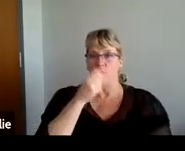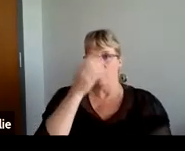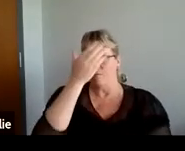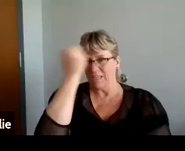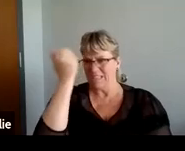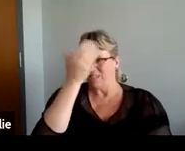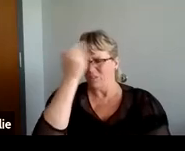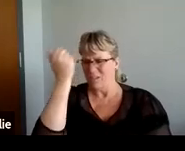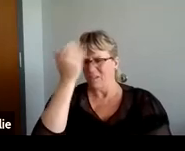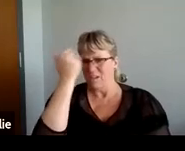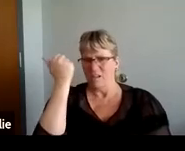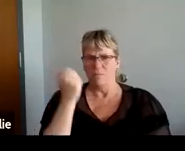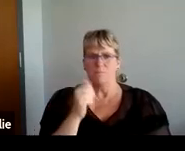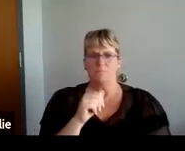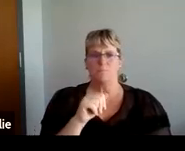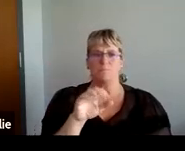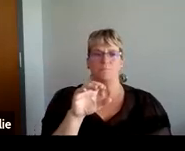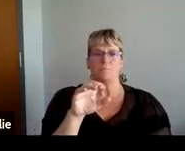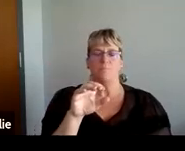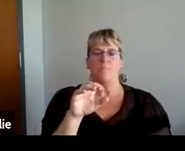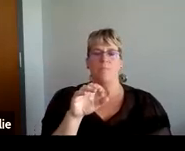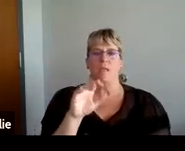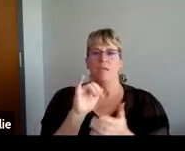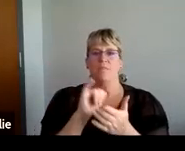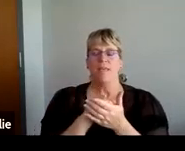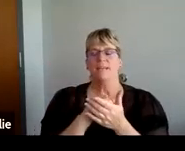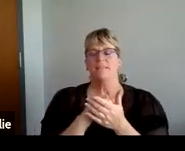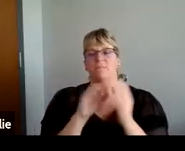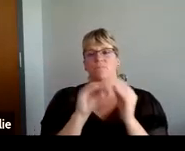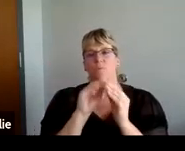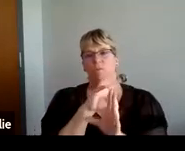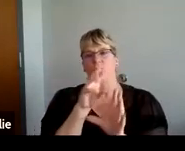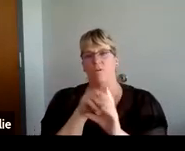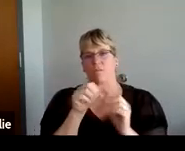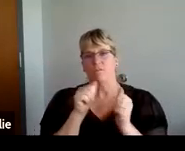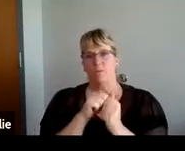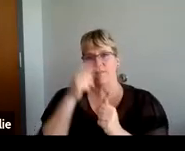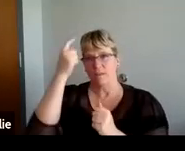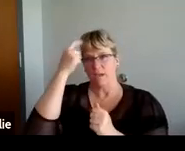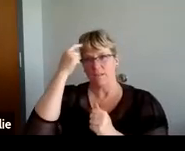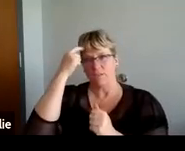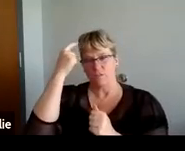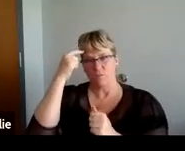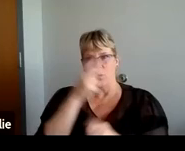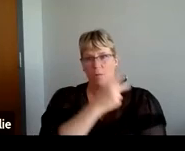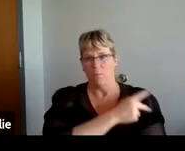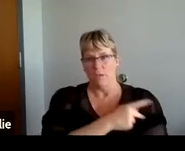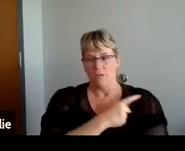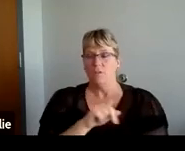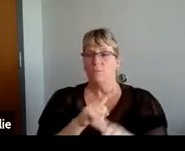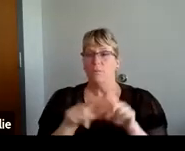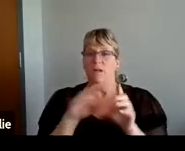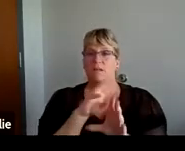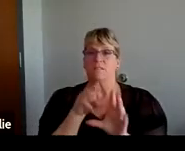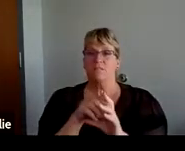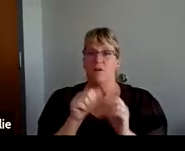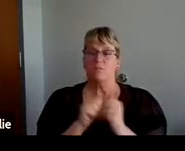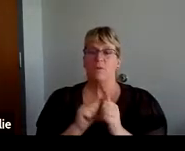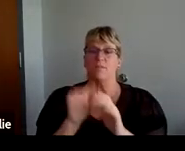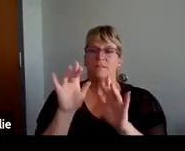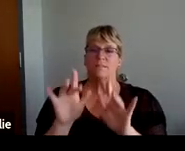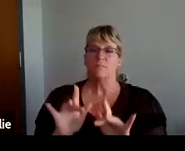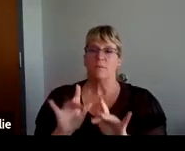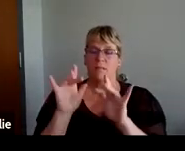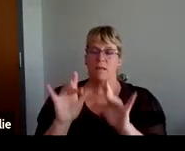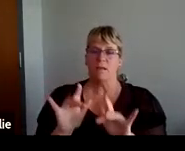the anticholinesterase inhibitors. So it's involved with the cognition for our patients, but it's also involved in sympathetic nervous